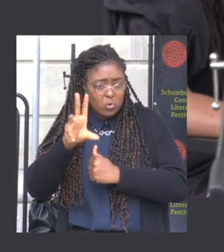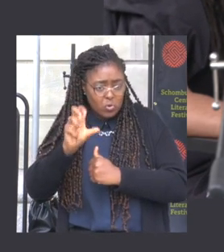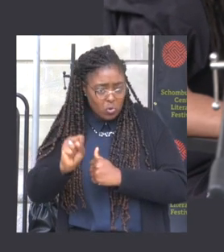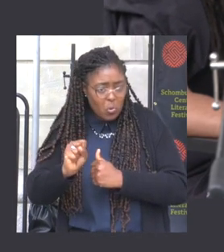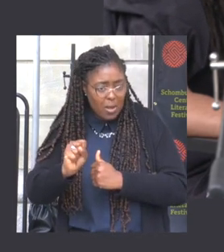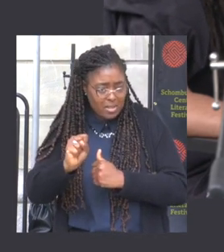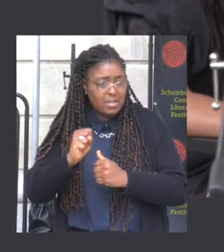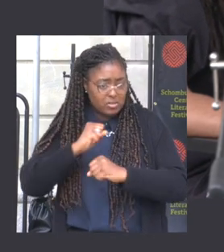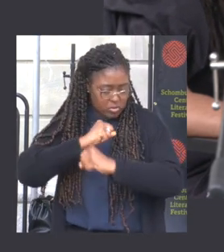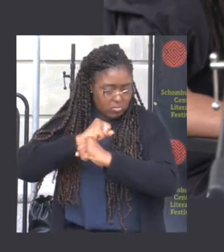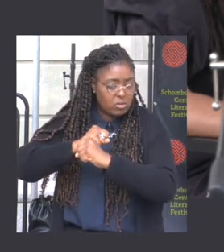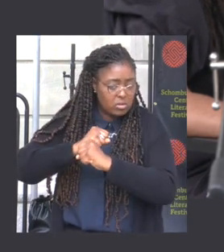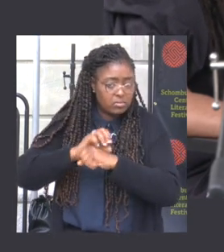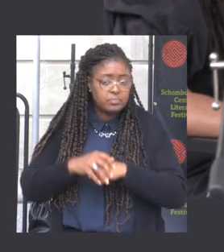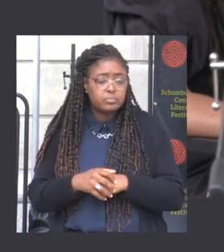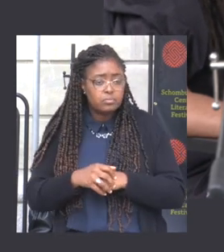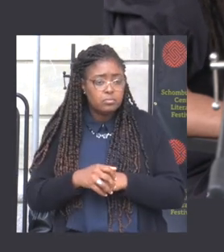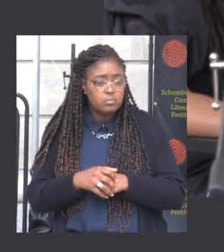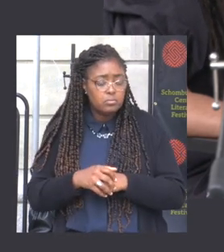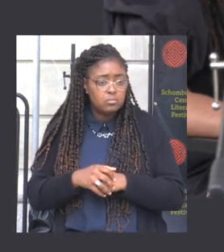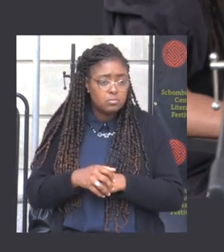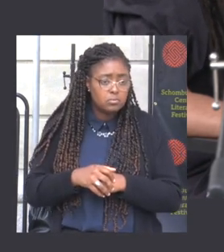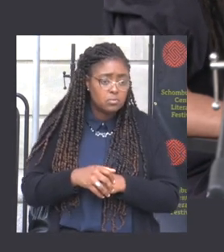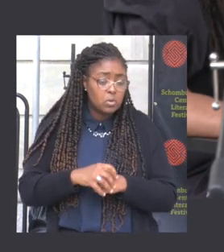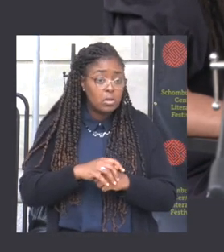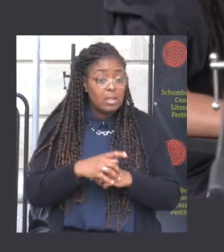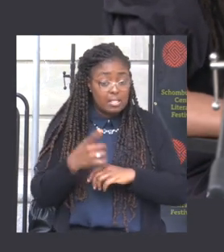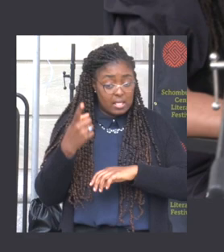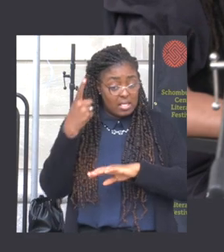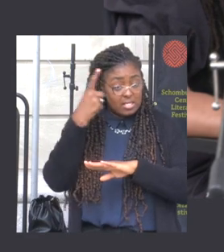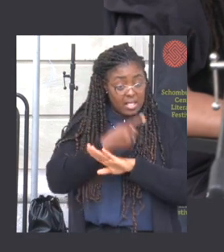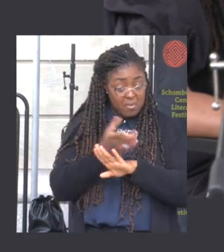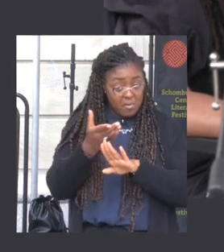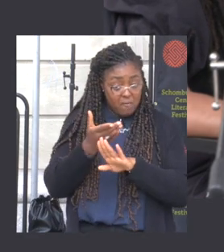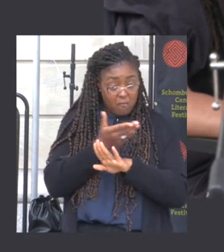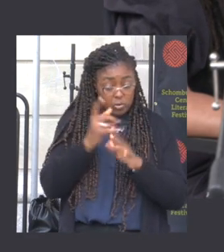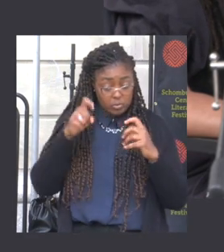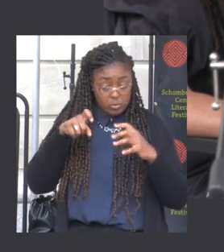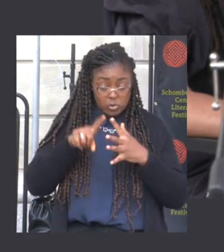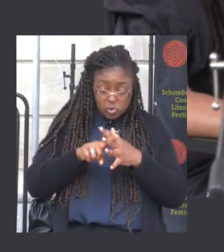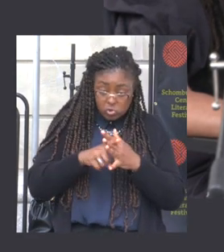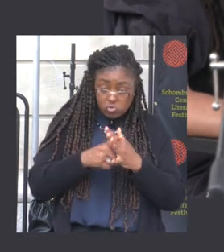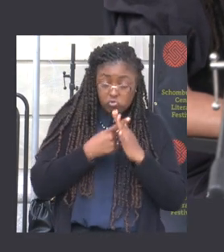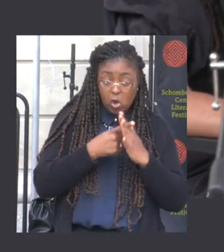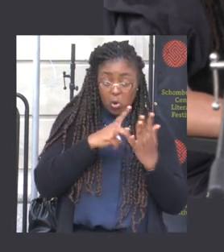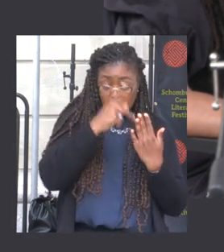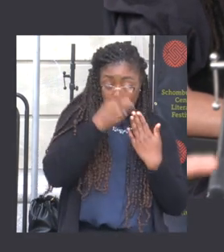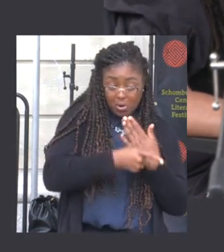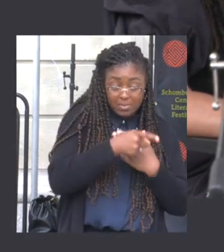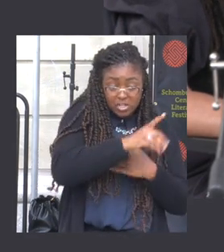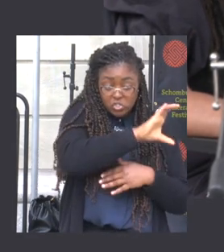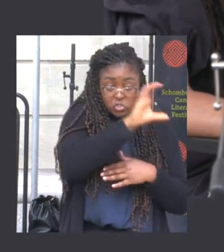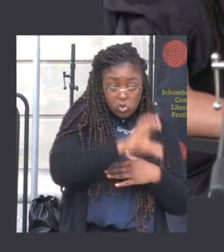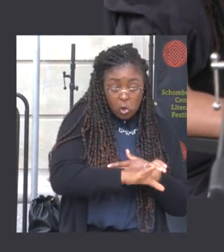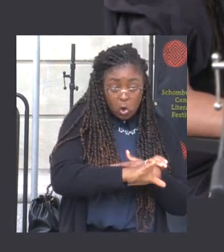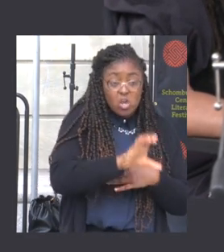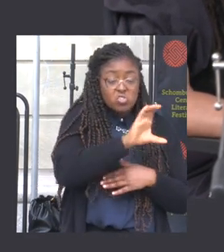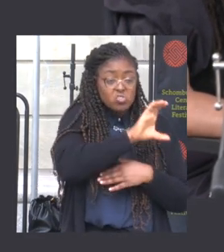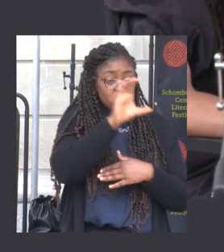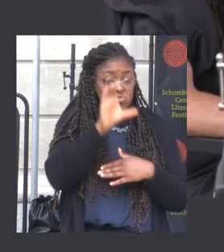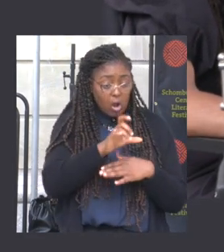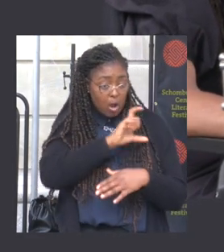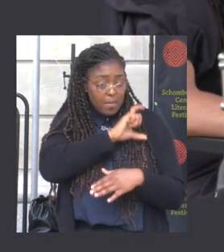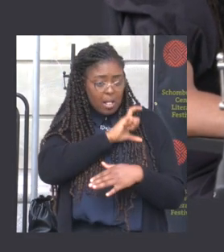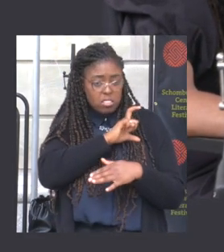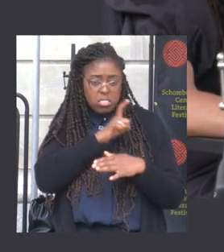Chicago founded the program there, the day before they were set to launch it, the Chicago Police Department raided the space where